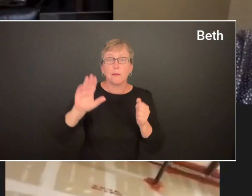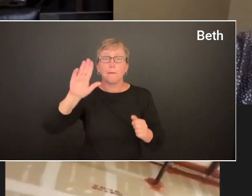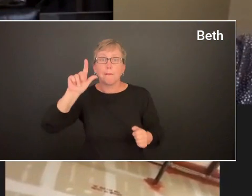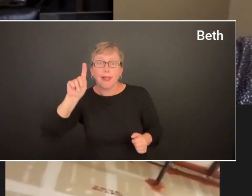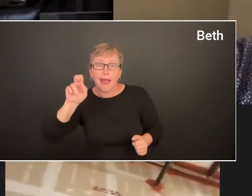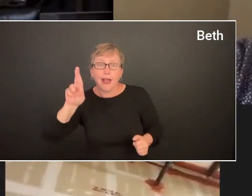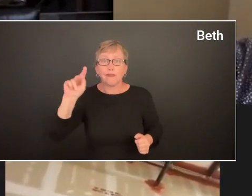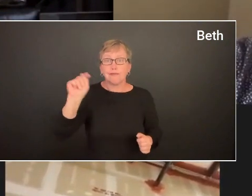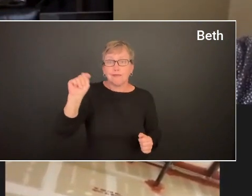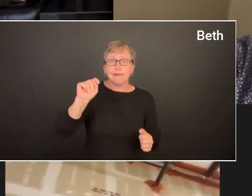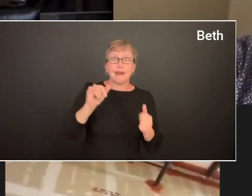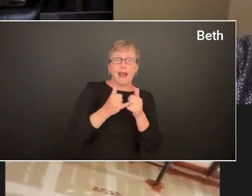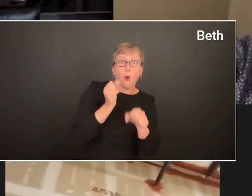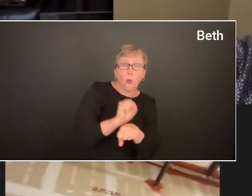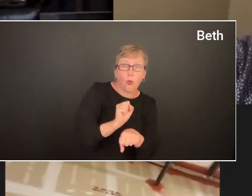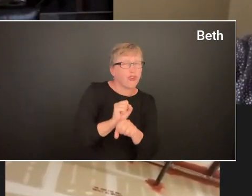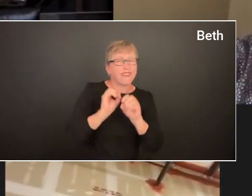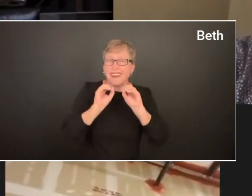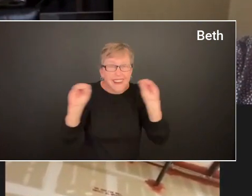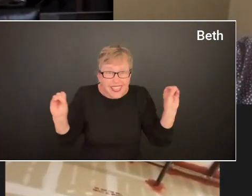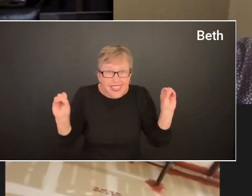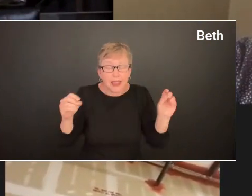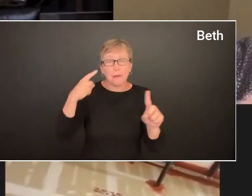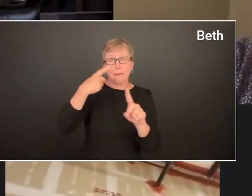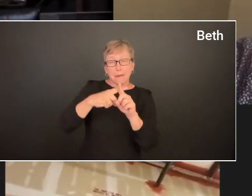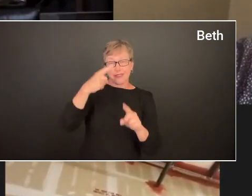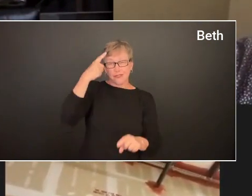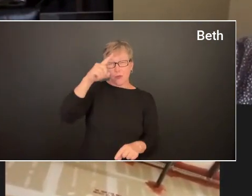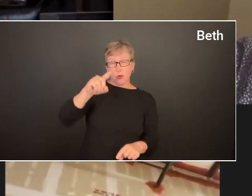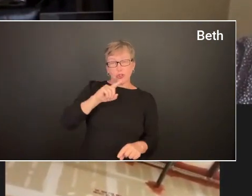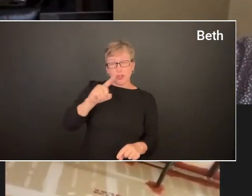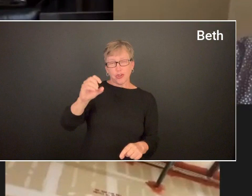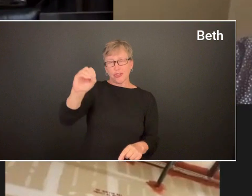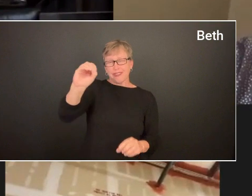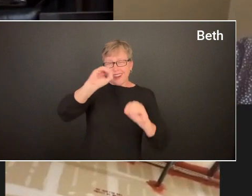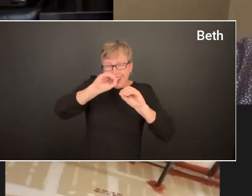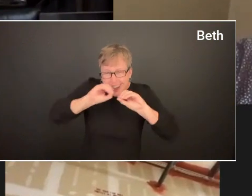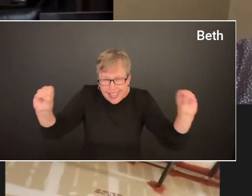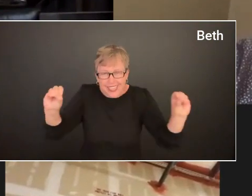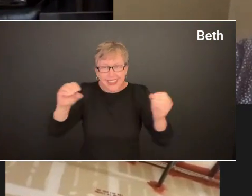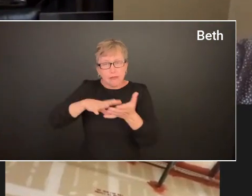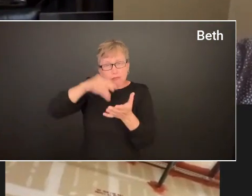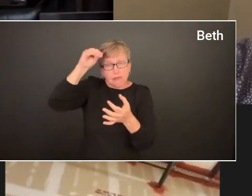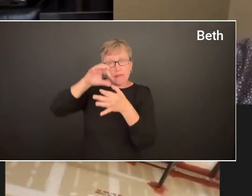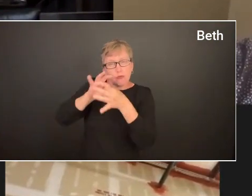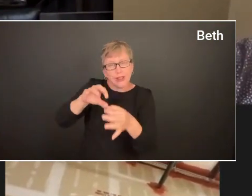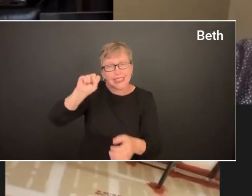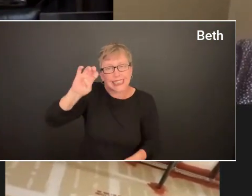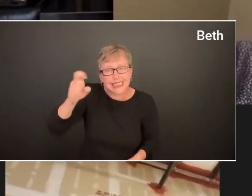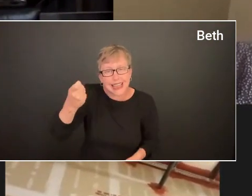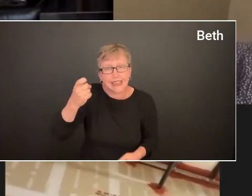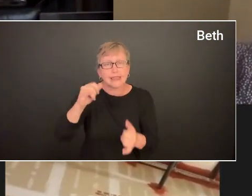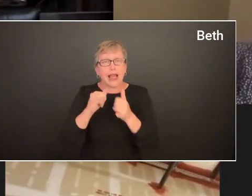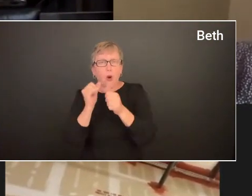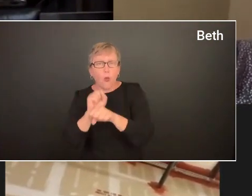education. I mean, no education about spinal cord injury, anything. No education about bowel and bladder,